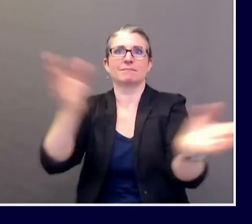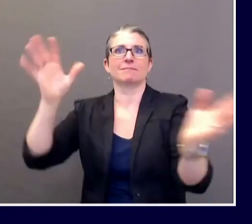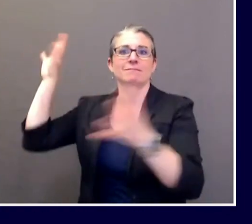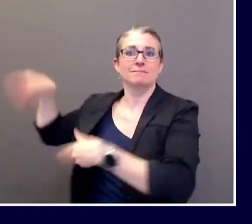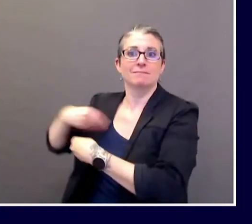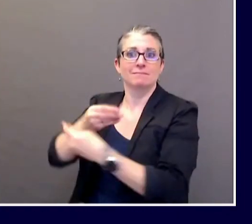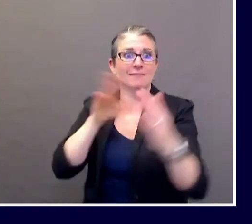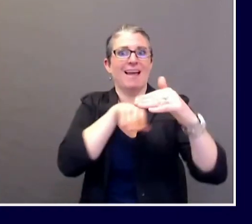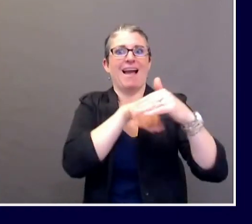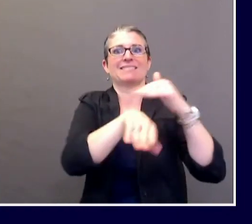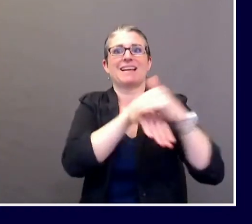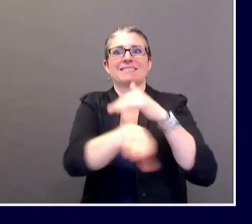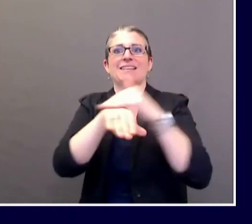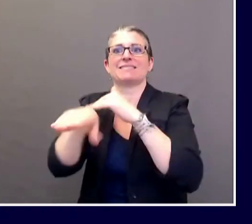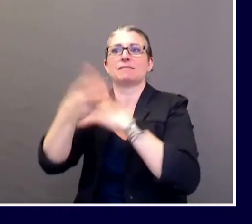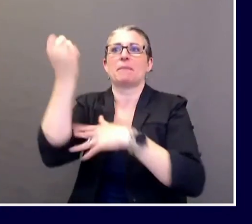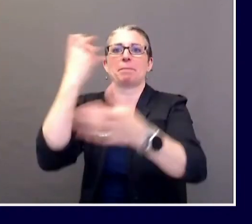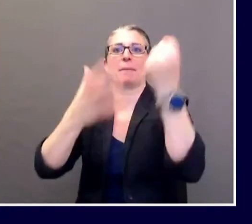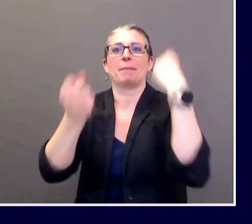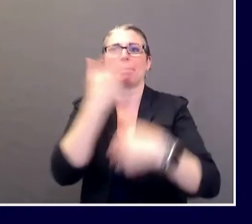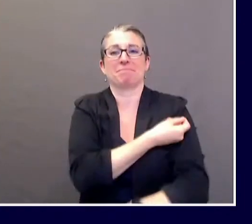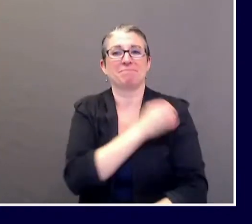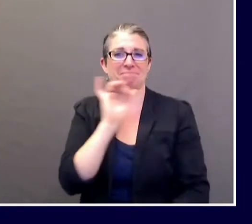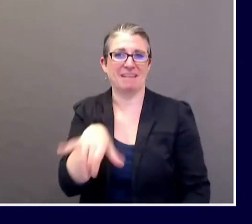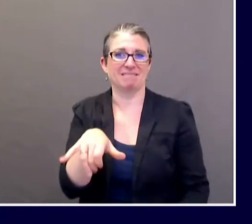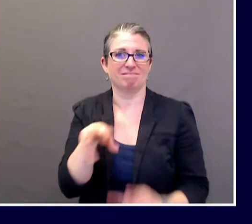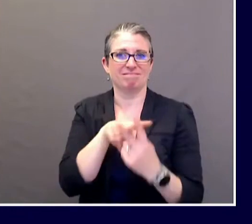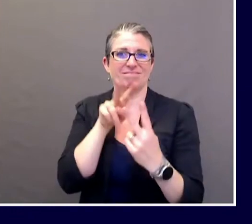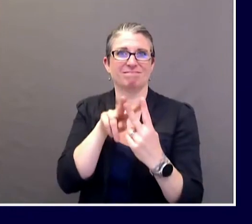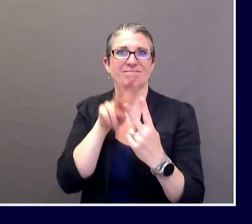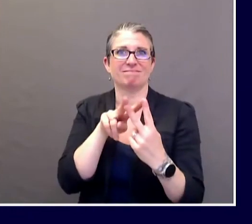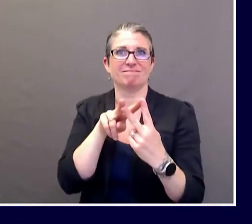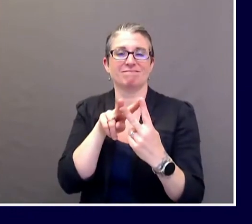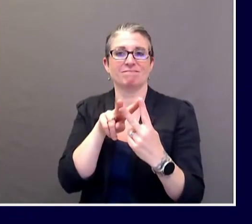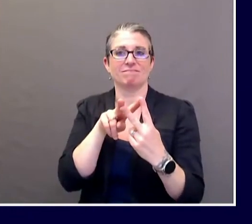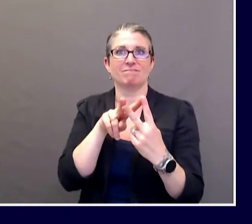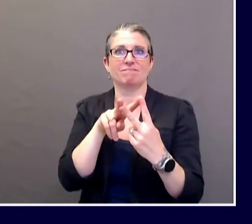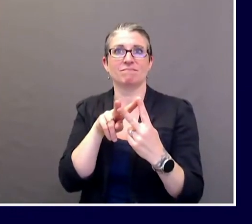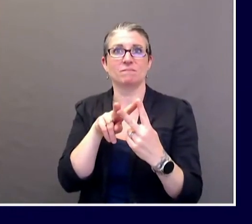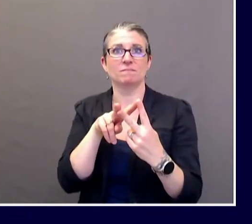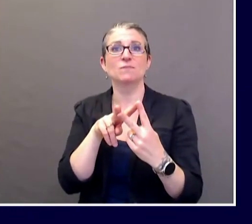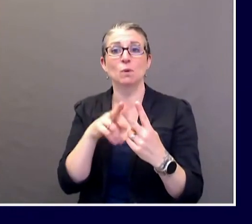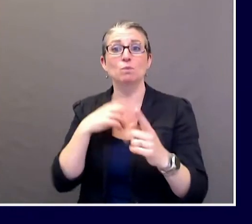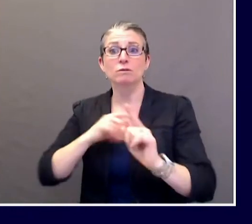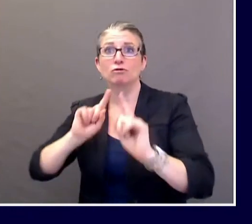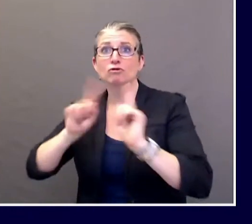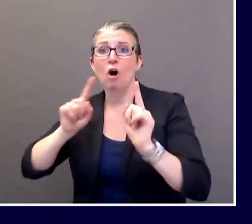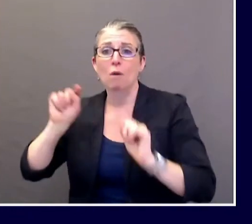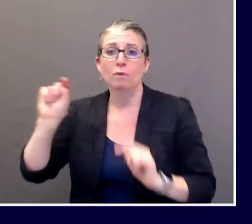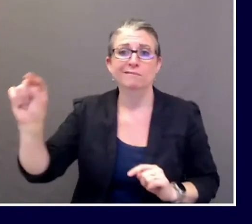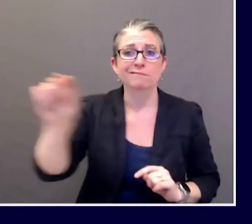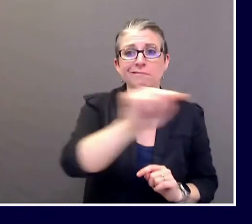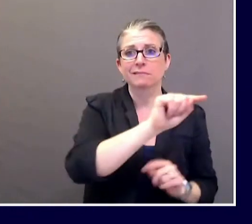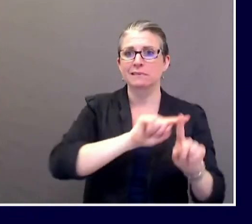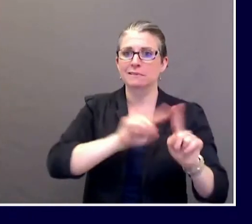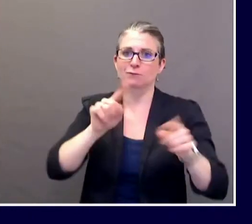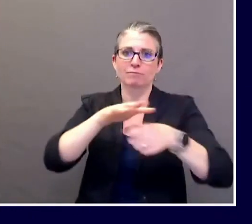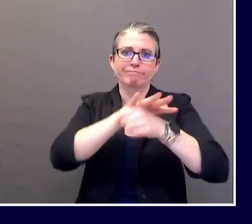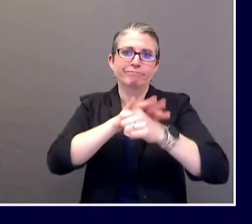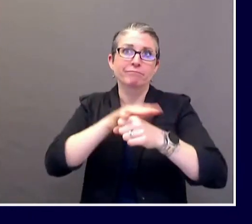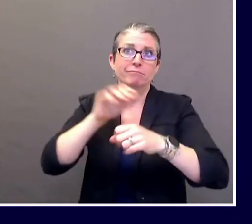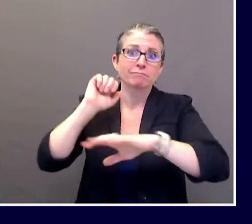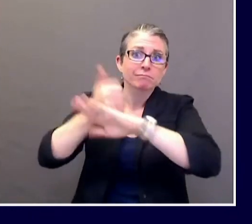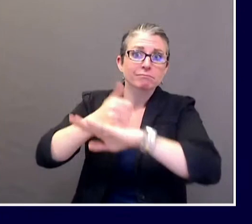with vaccination sites to offer hours of operation that work for working people, early morning, later in the afternoon.